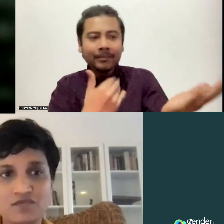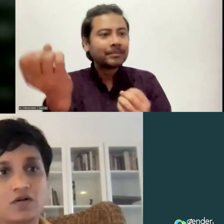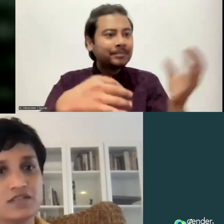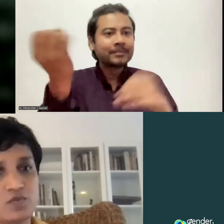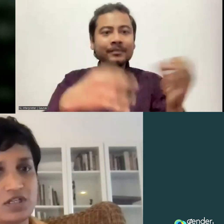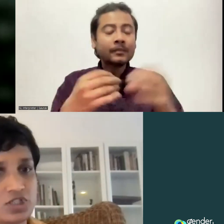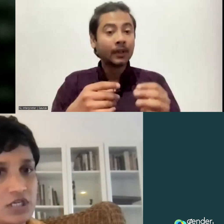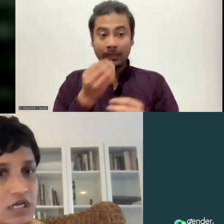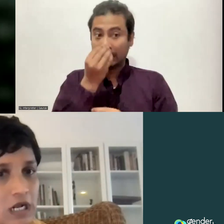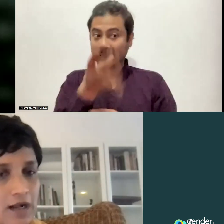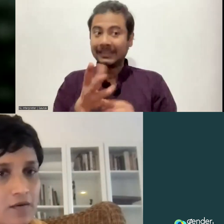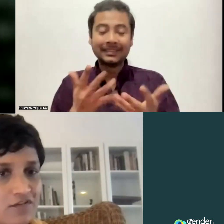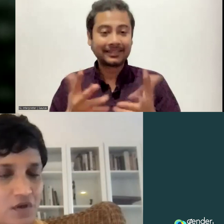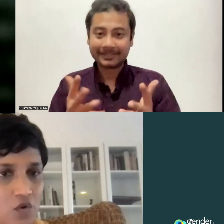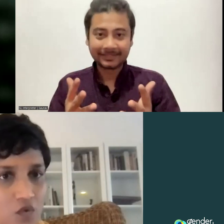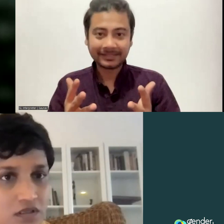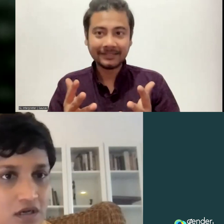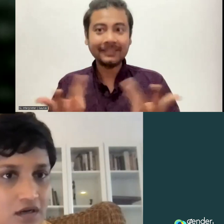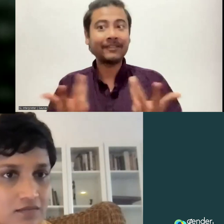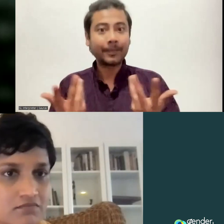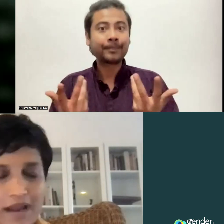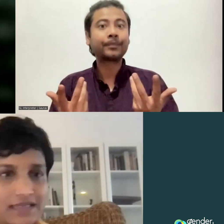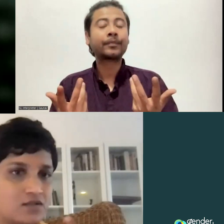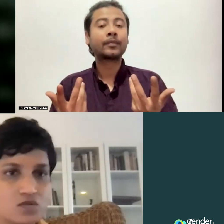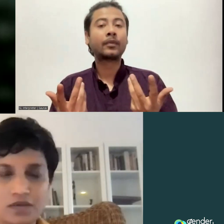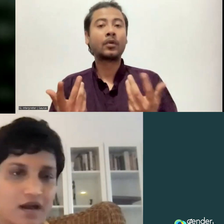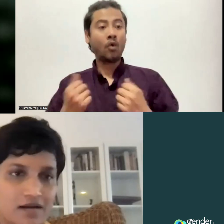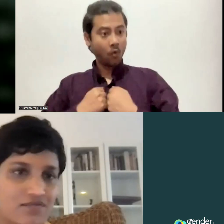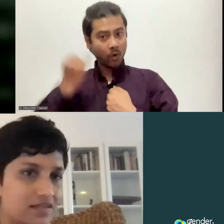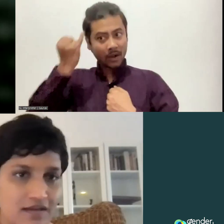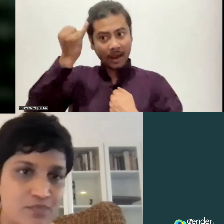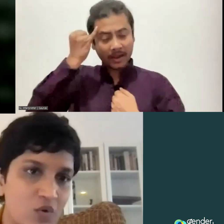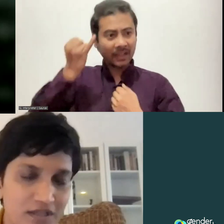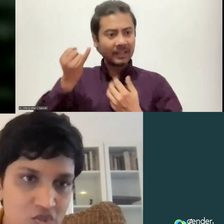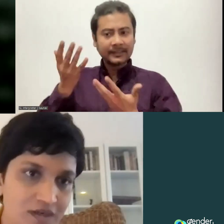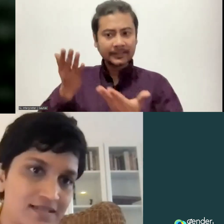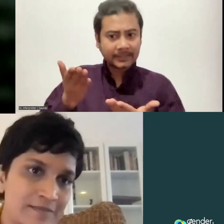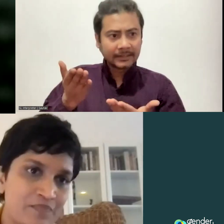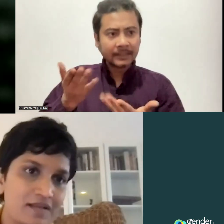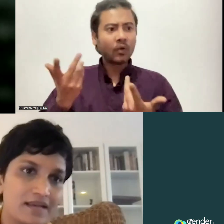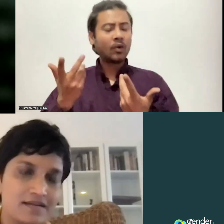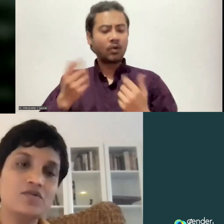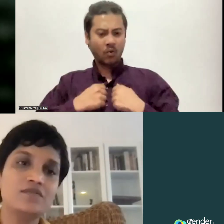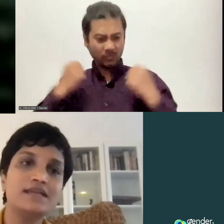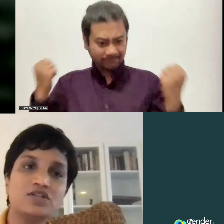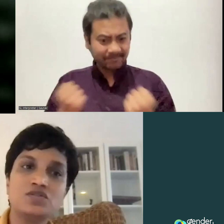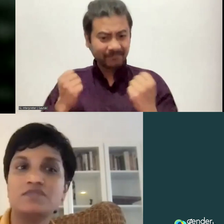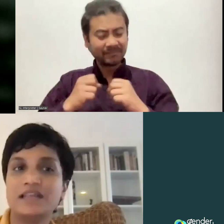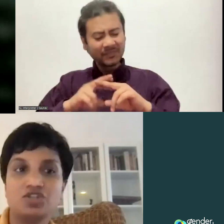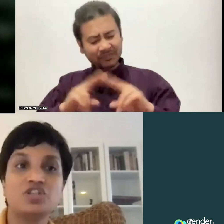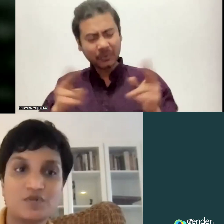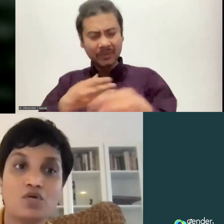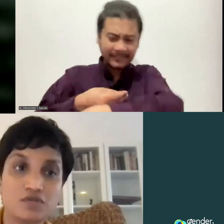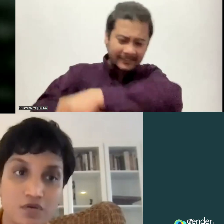emotion involved. There's so much of your own mind and soul and heart. Everything is poured into it. There is sort of the dangers